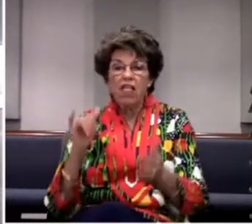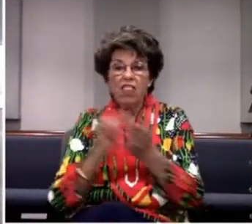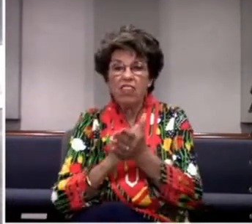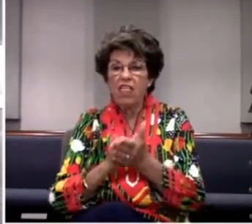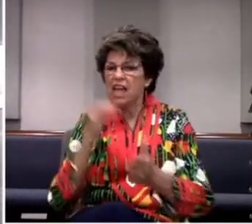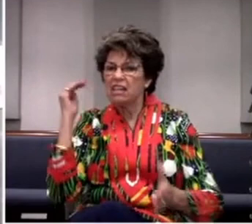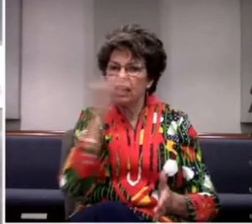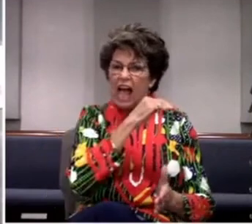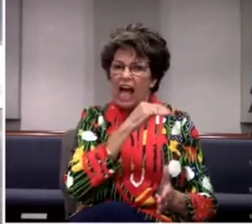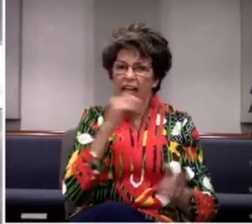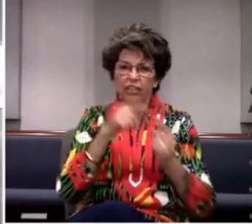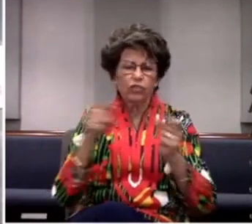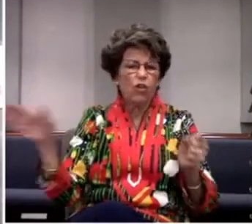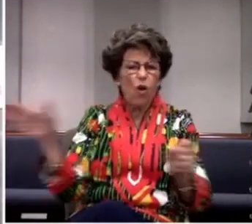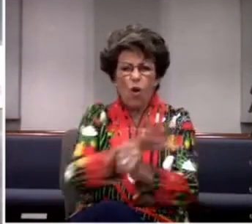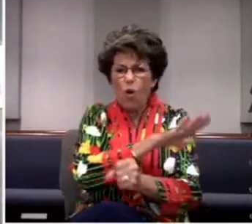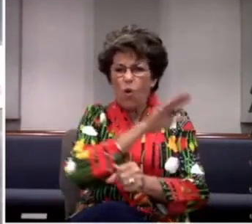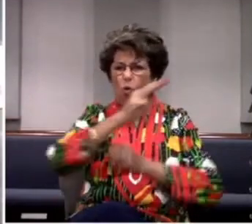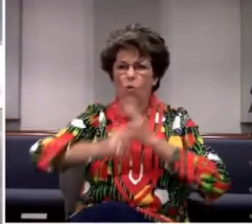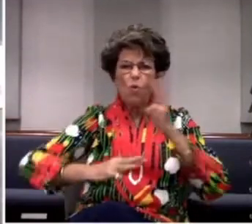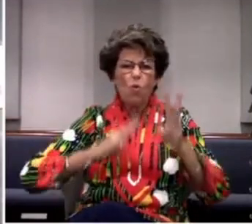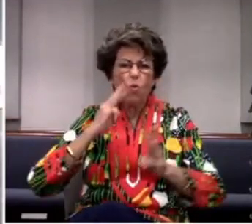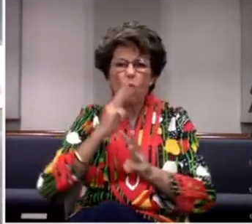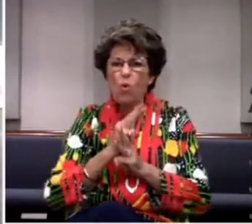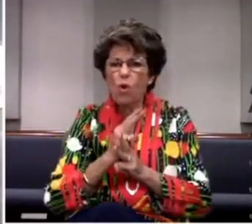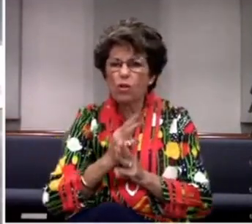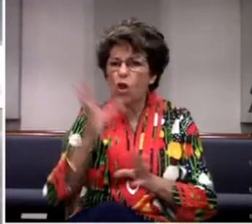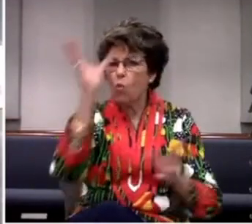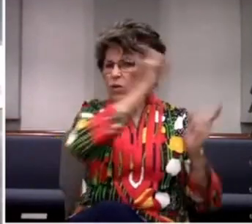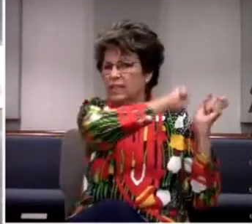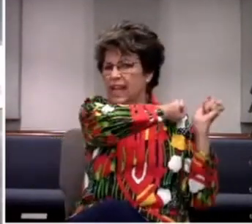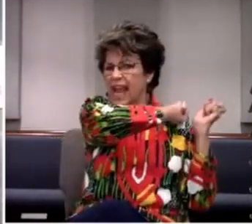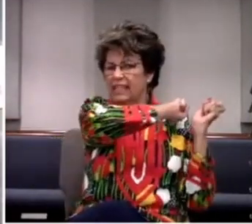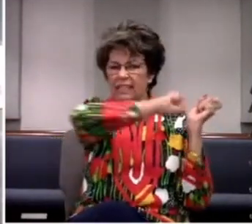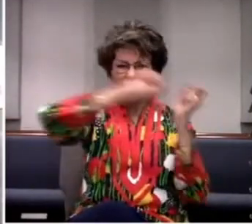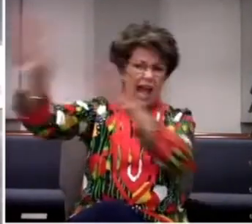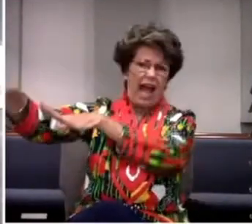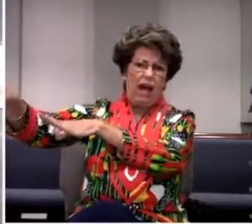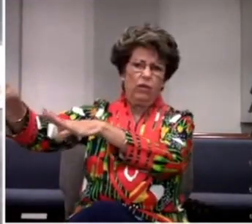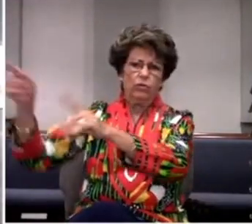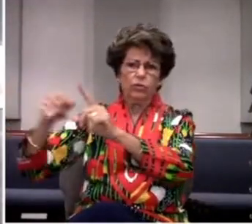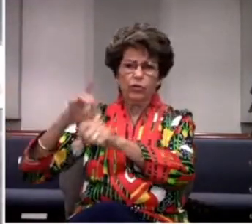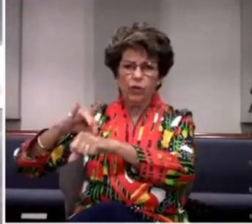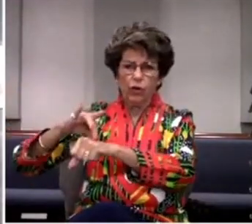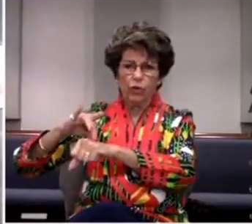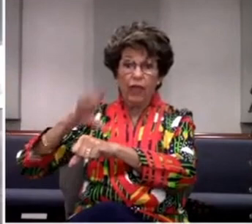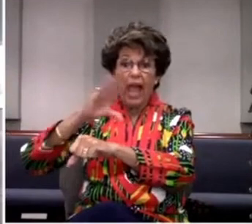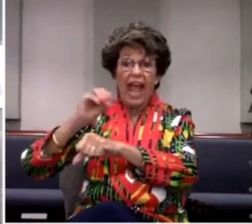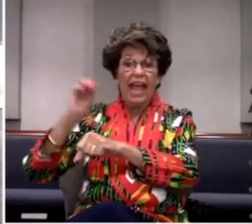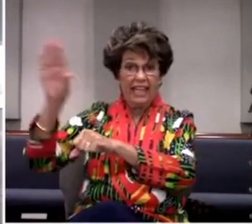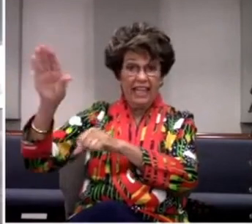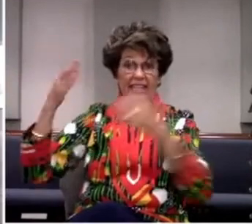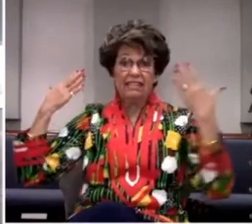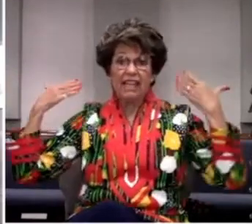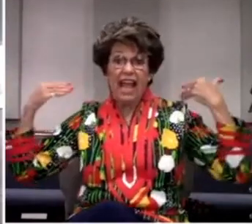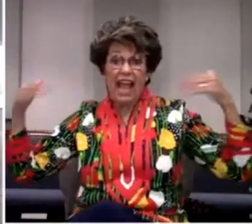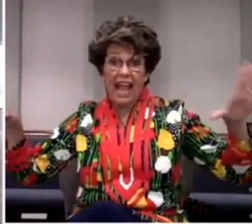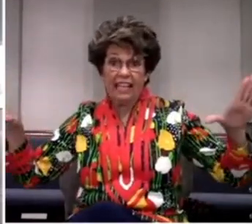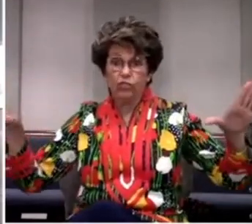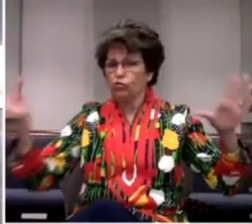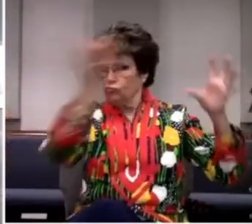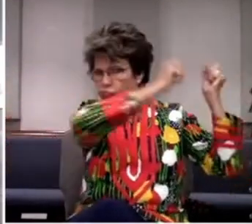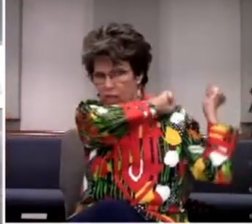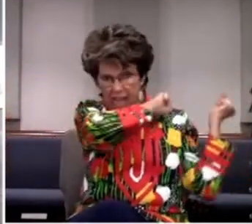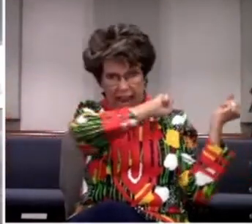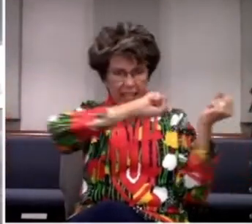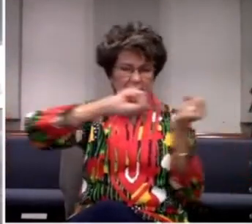whole world. He was cast out into the earth, and his angels were cast out with him. Go to chapter number 20,